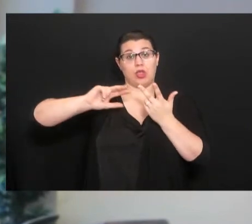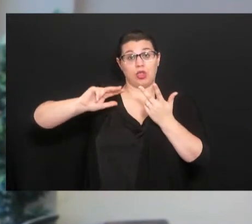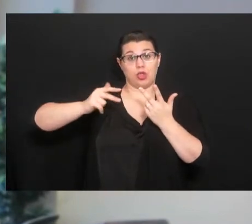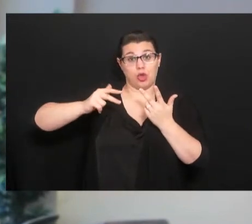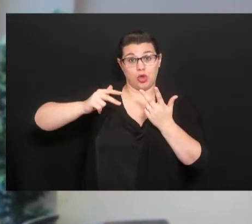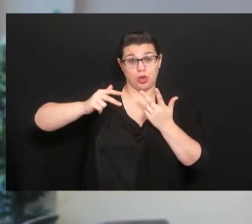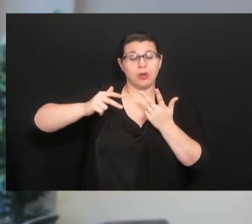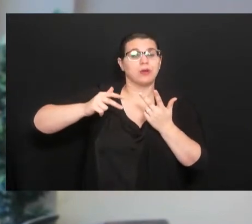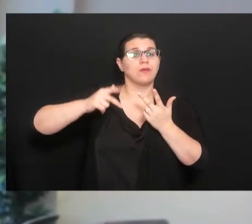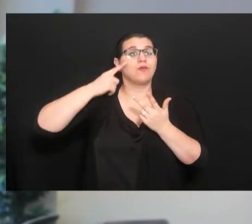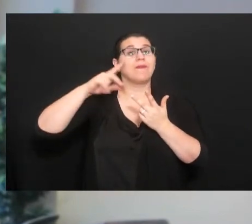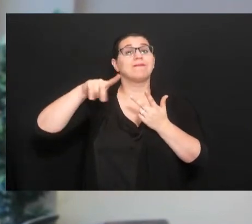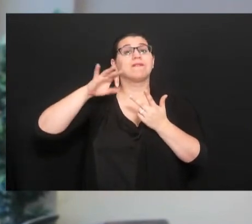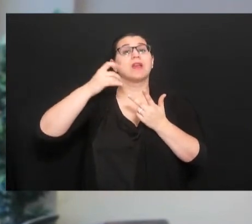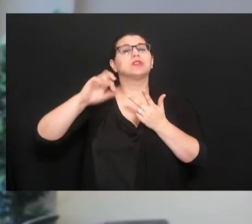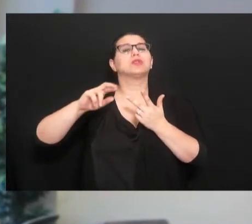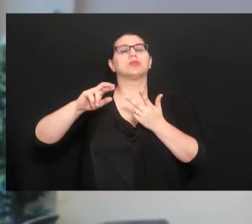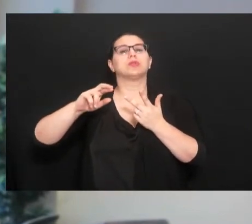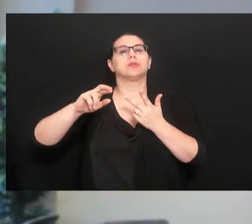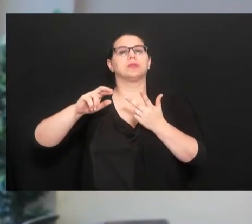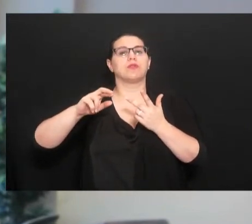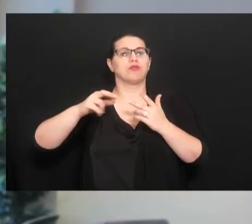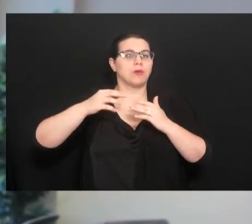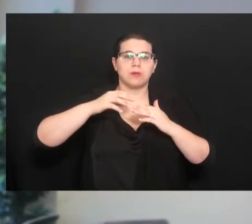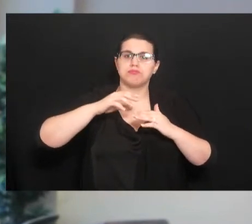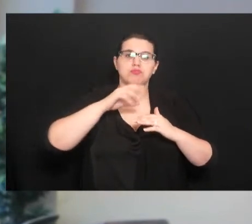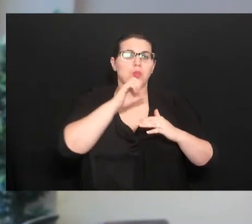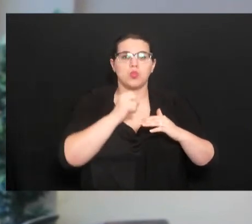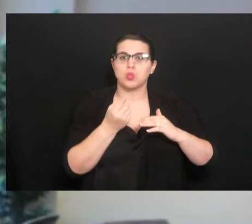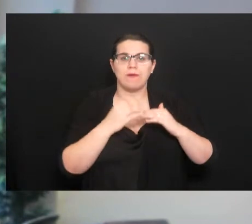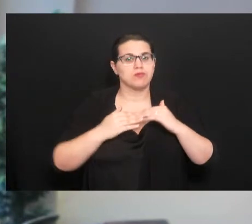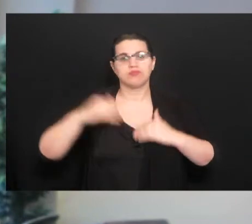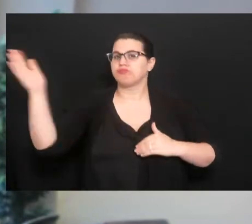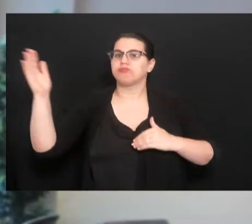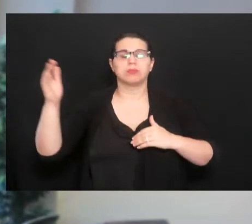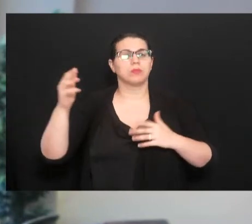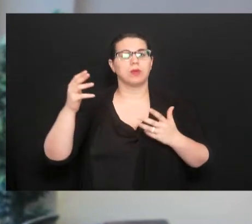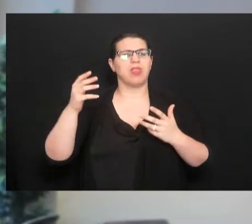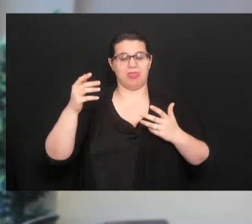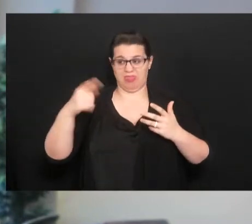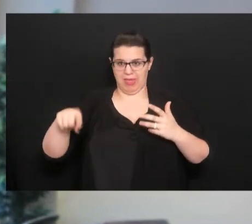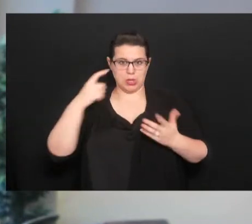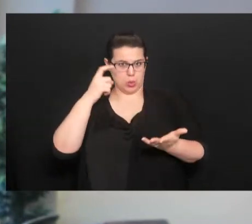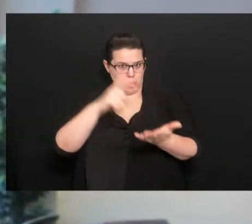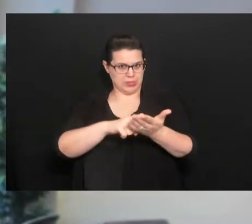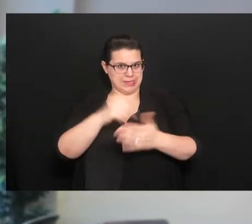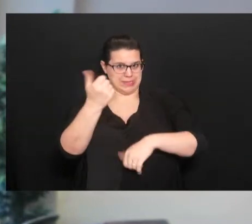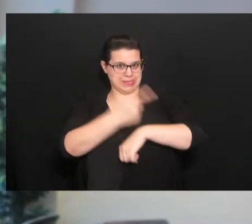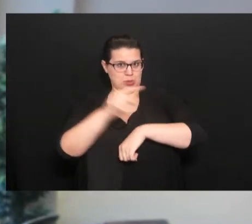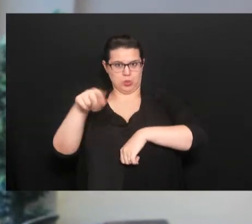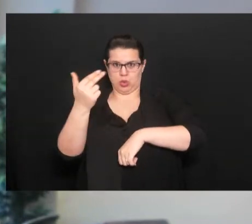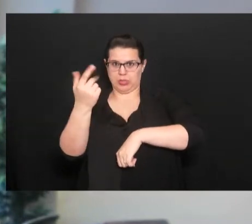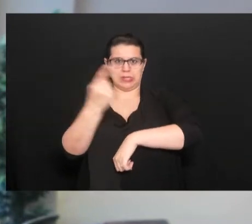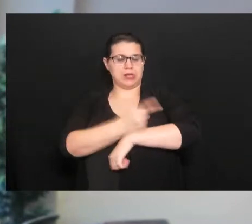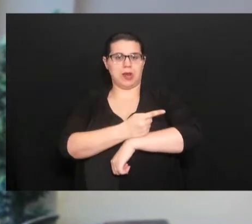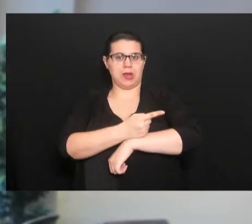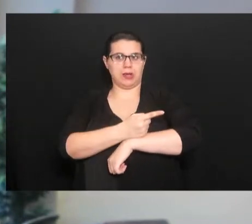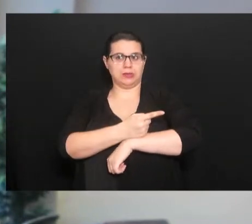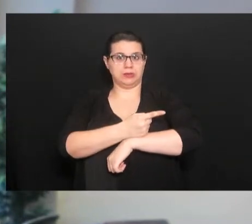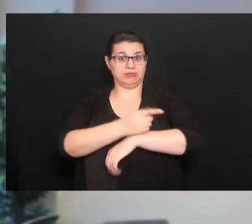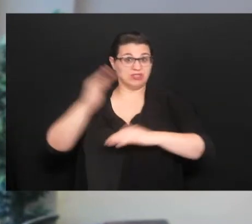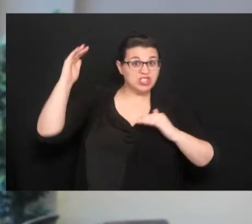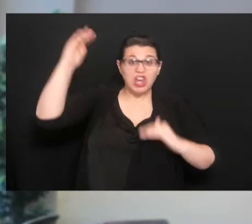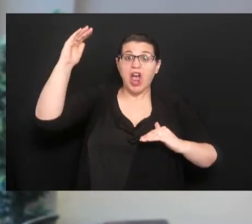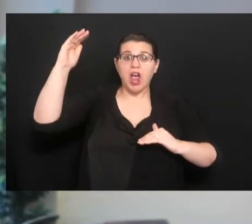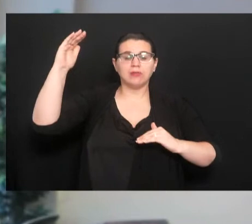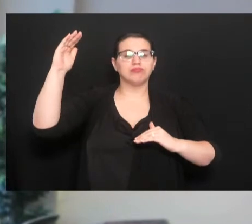their population. They saw after about 10 to 13 days, a marked reduction in severe